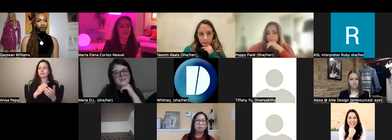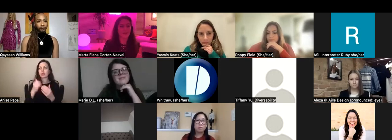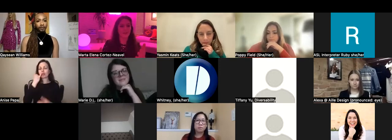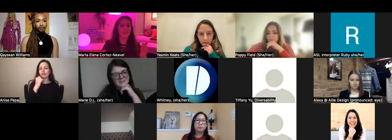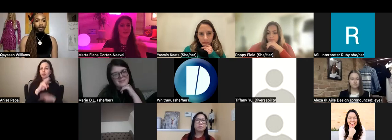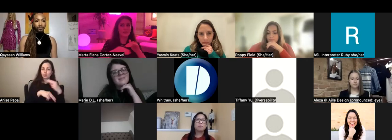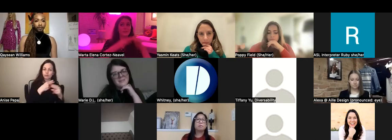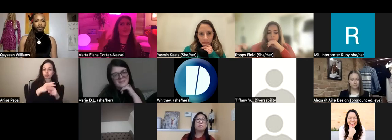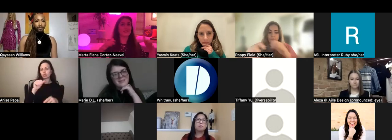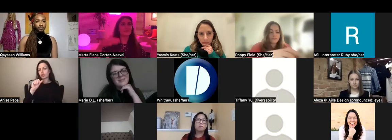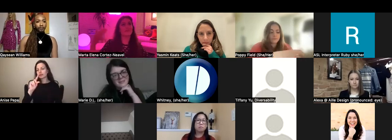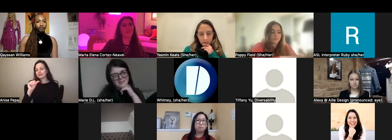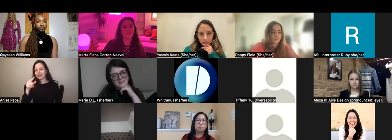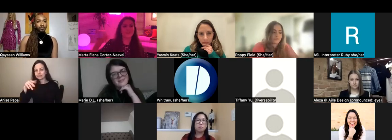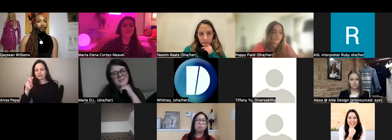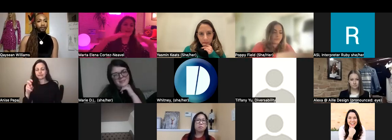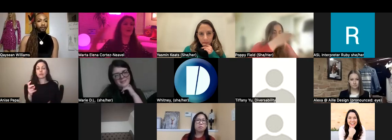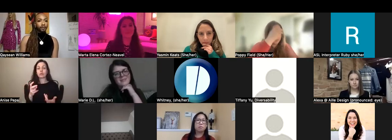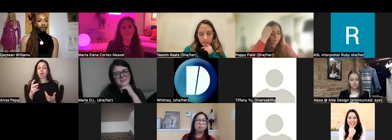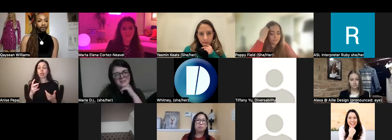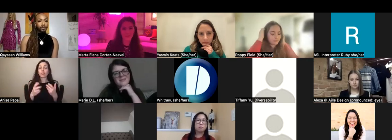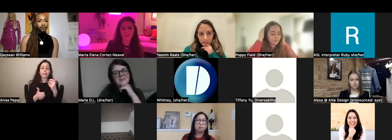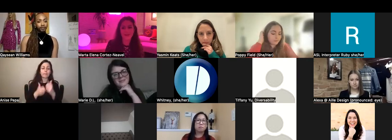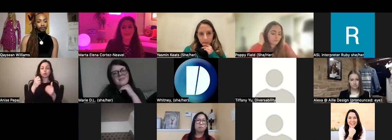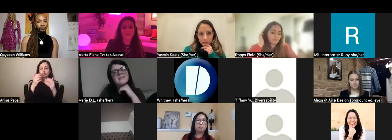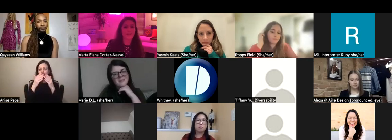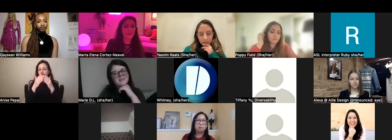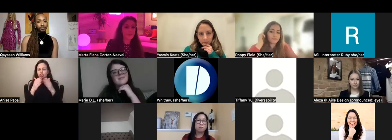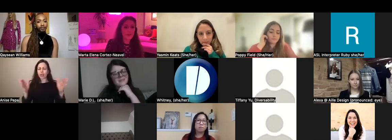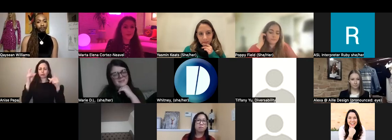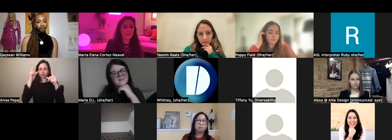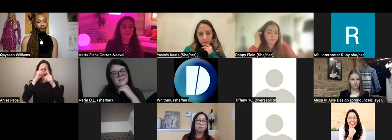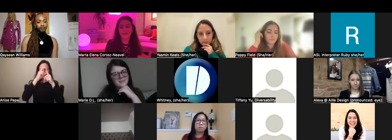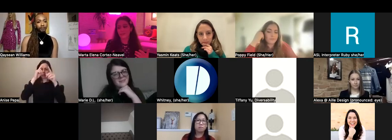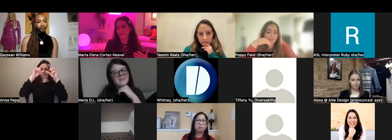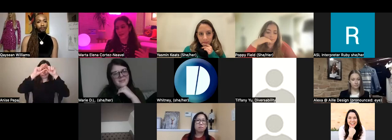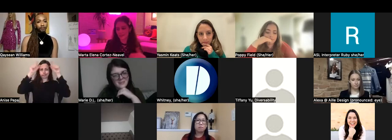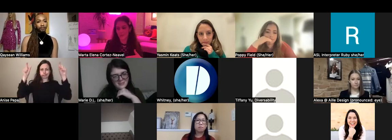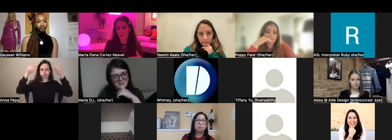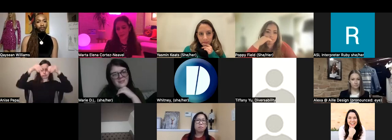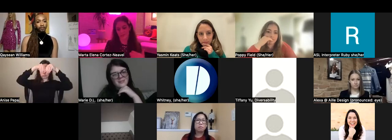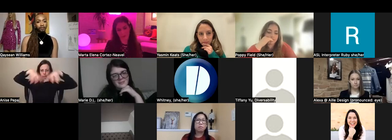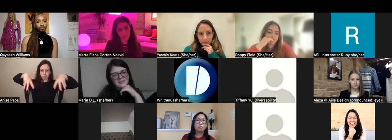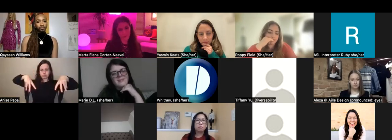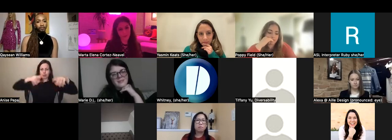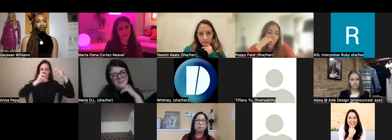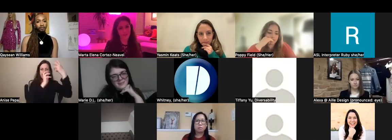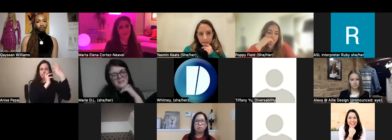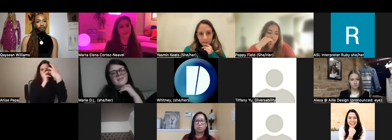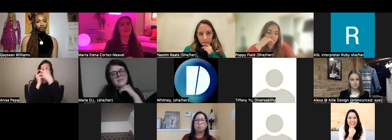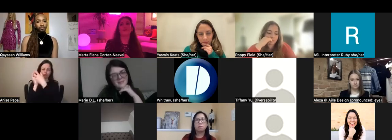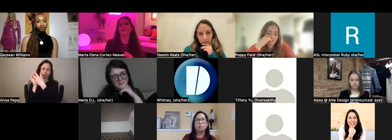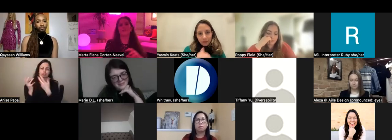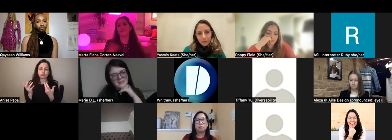inclusive fashion, like the biggest, most general like umbrella term that fits everybody. I think that that's like what we need to strive for, is just